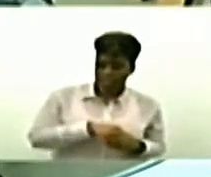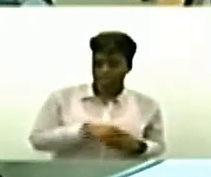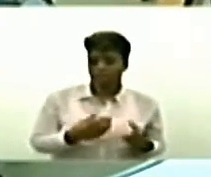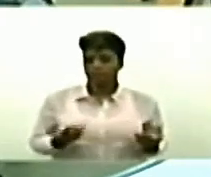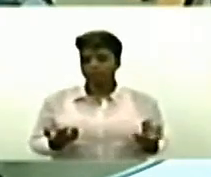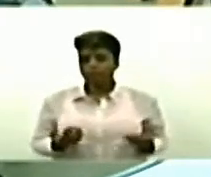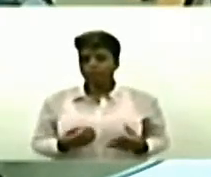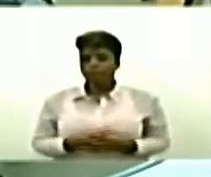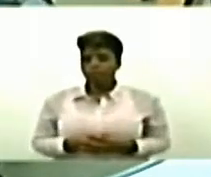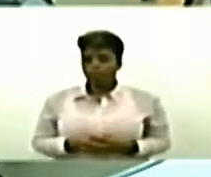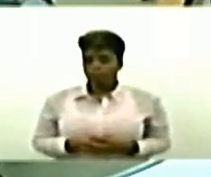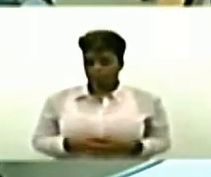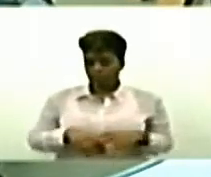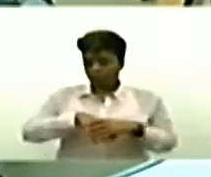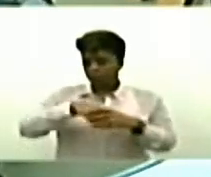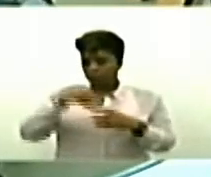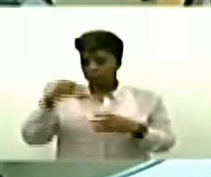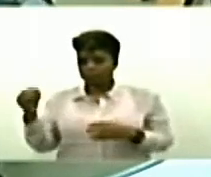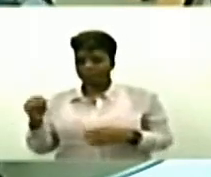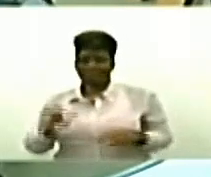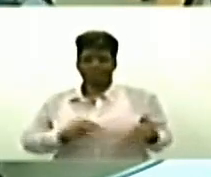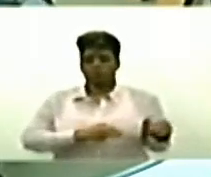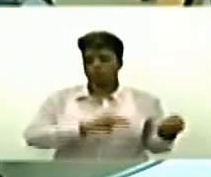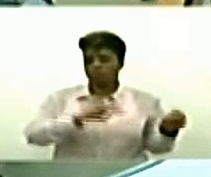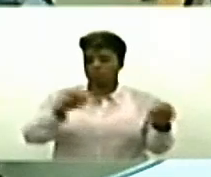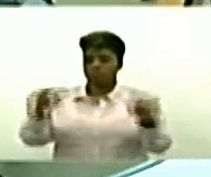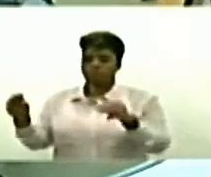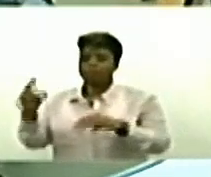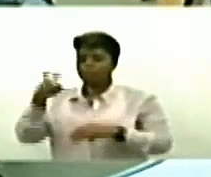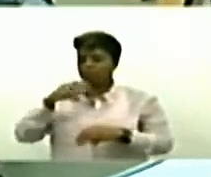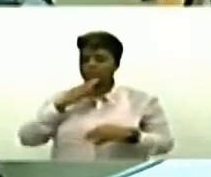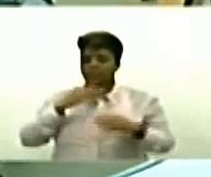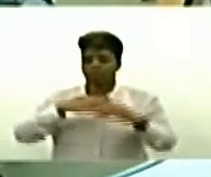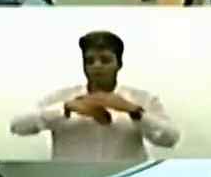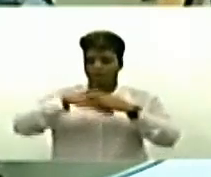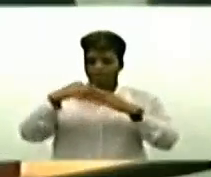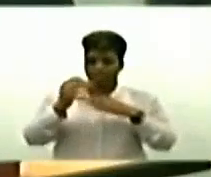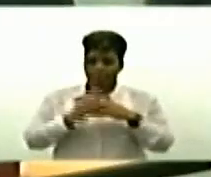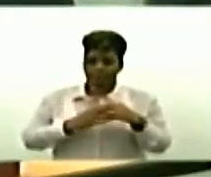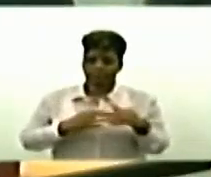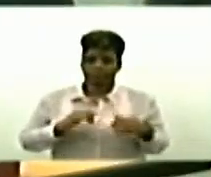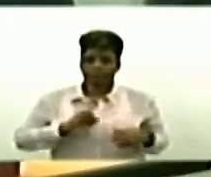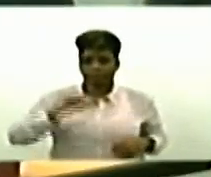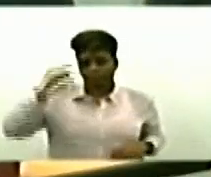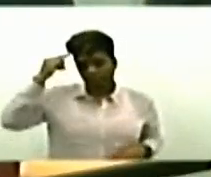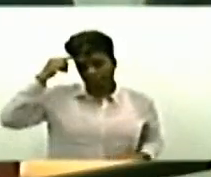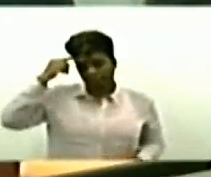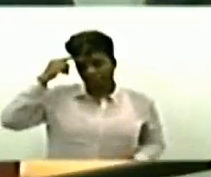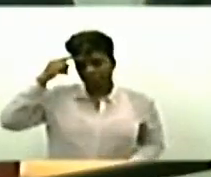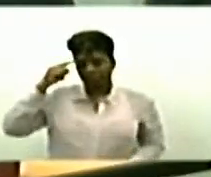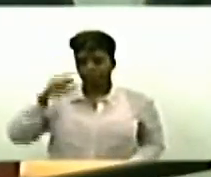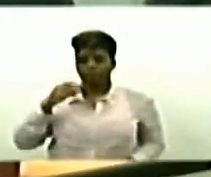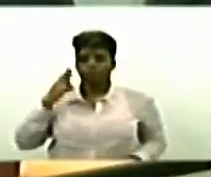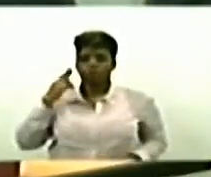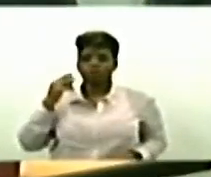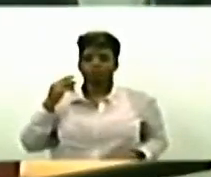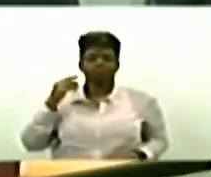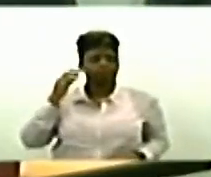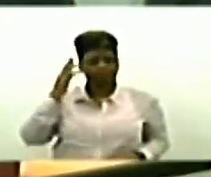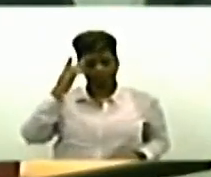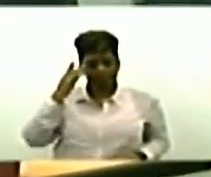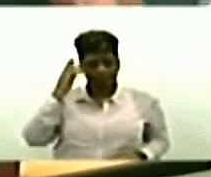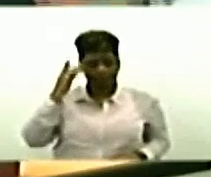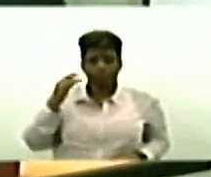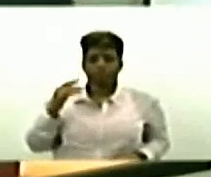outside, mobile, moving, they have to be comfortable. So I think there were considerations, and it's